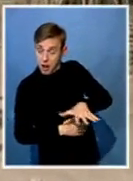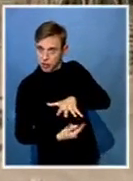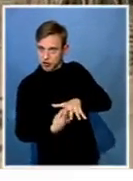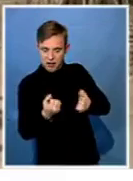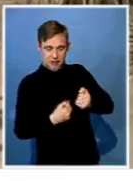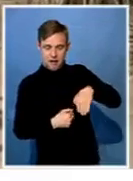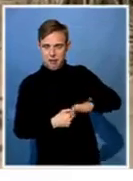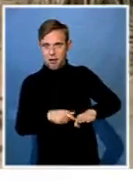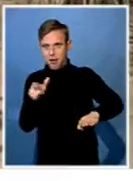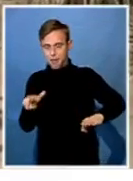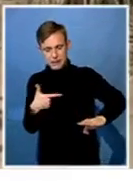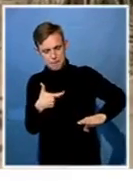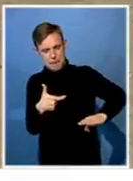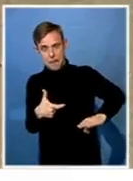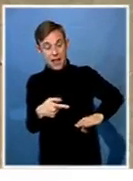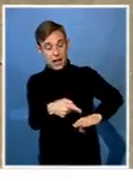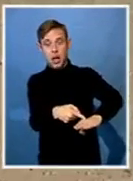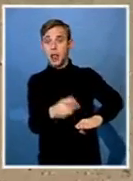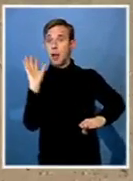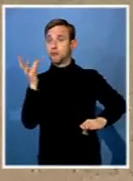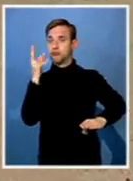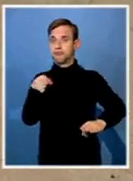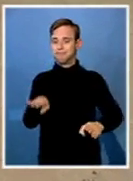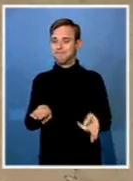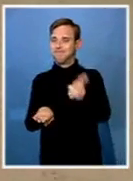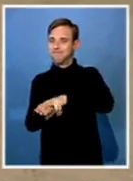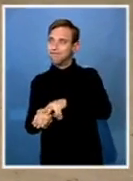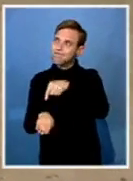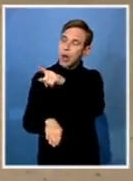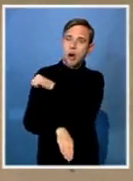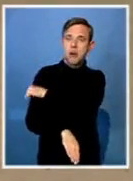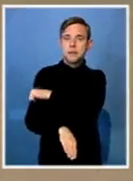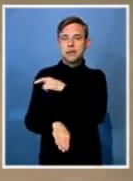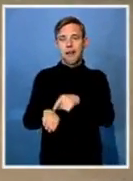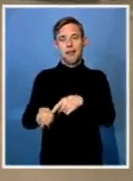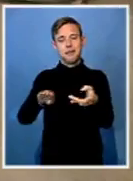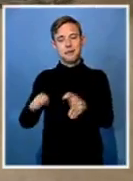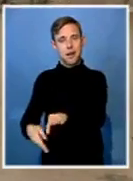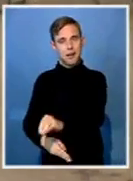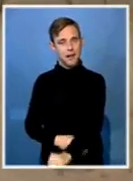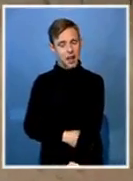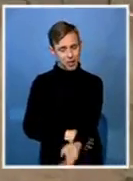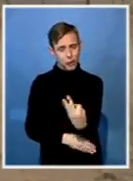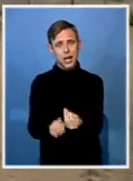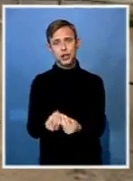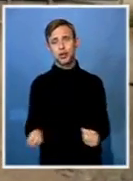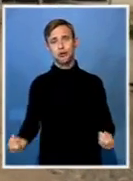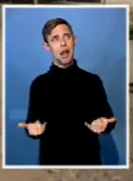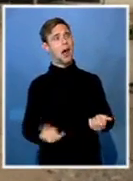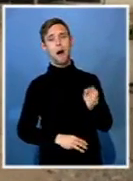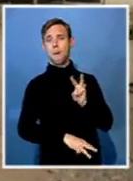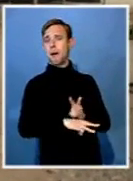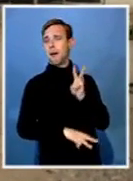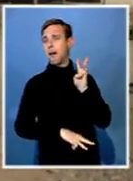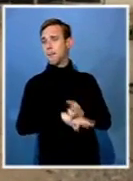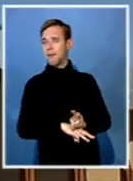opened fire on it. She later died on her way to hospital. The murder also robbed three young children of their mother. We actually cannot